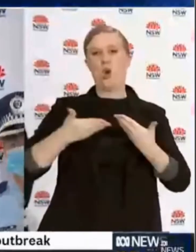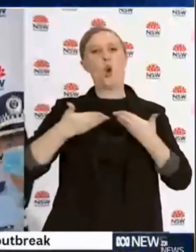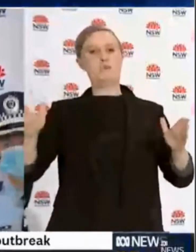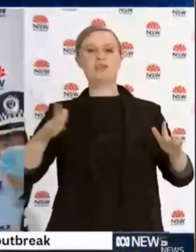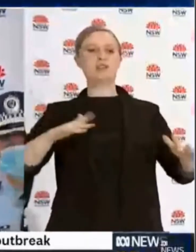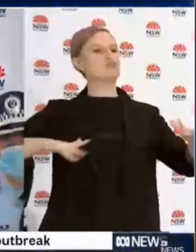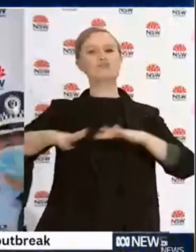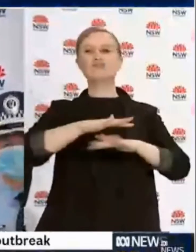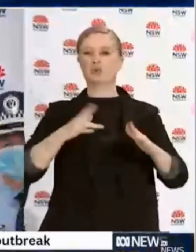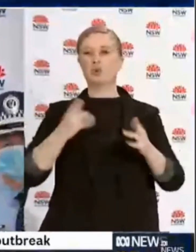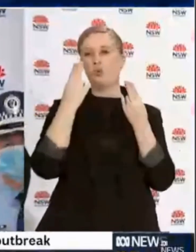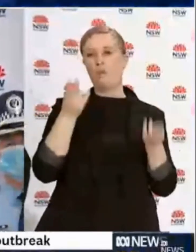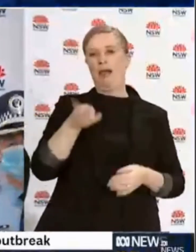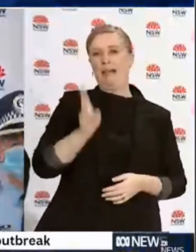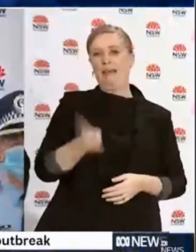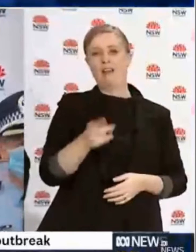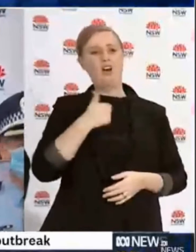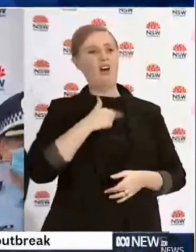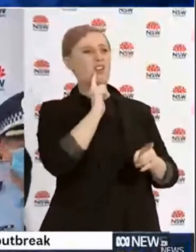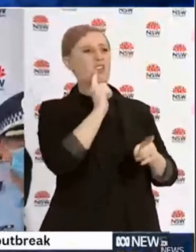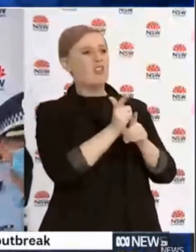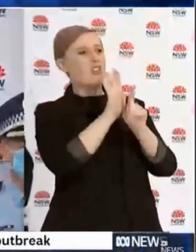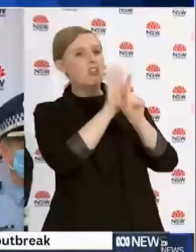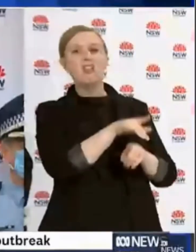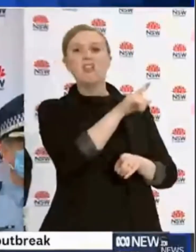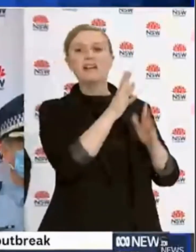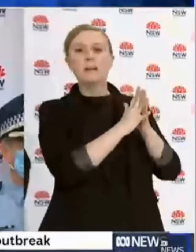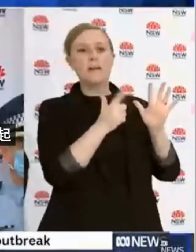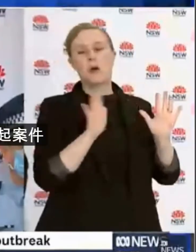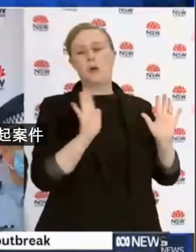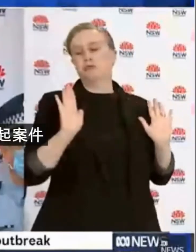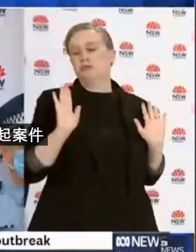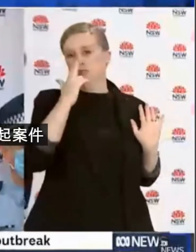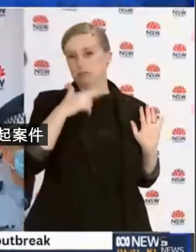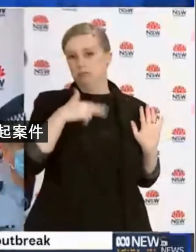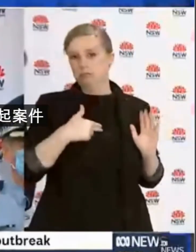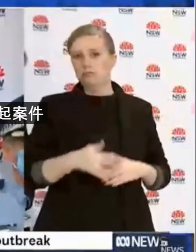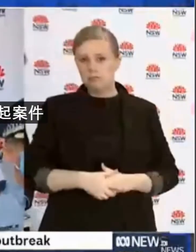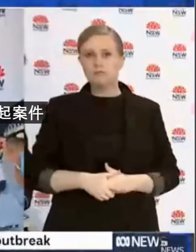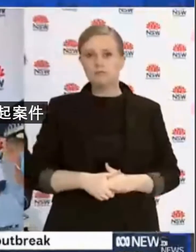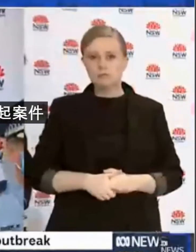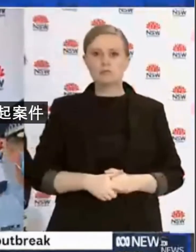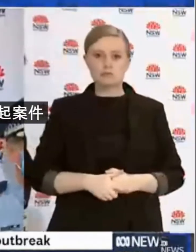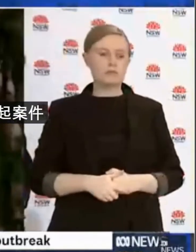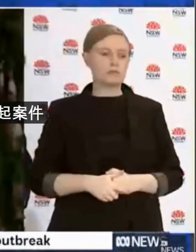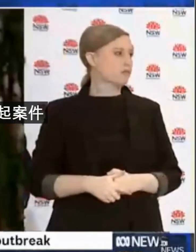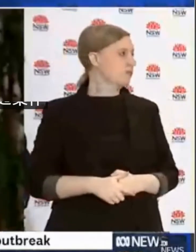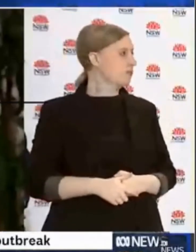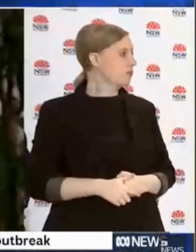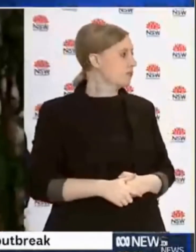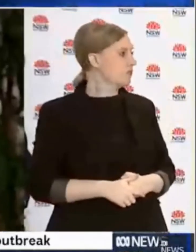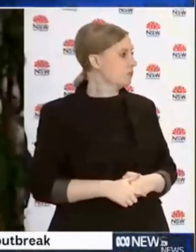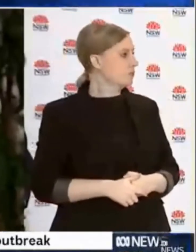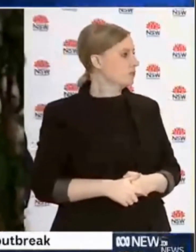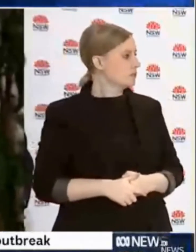want to comment any more than that on the WA Premier. Minister, there are 122 cases under investigation as of today. Does